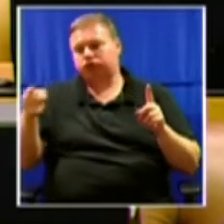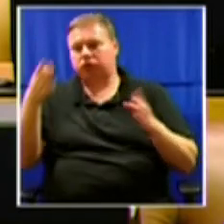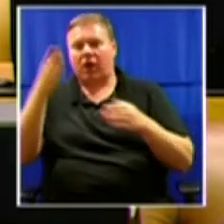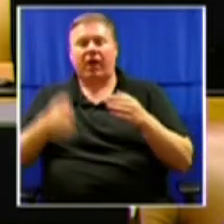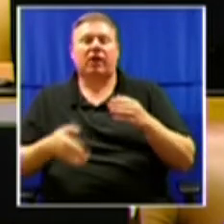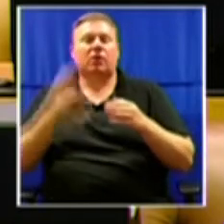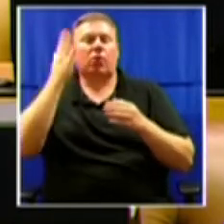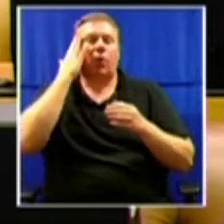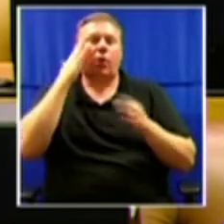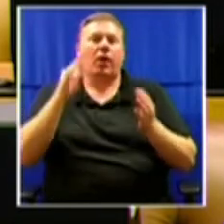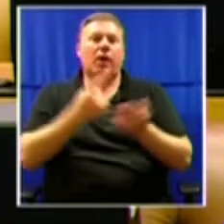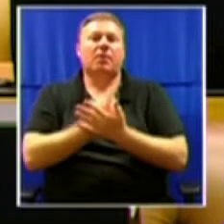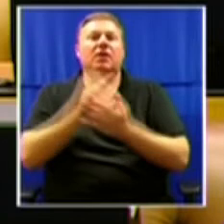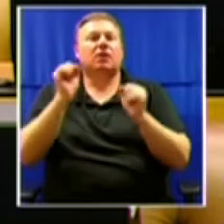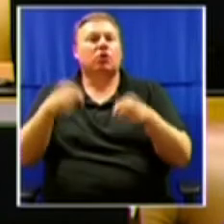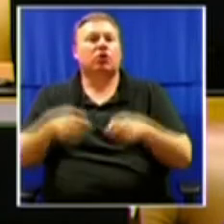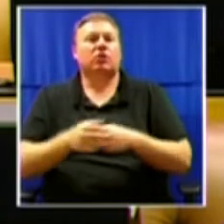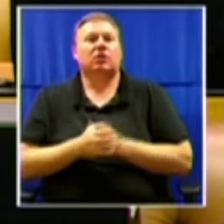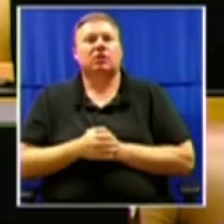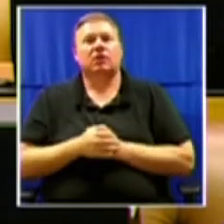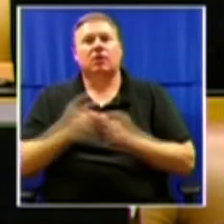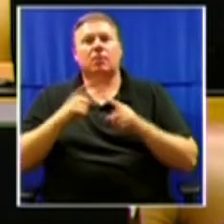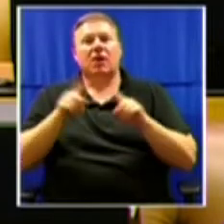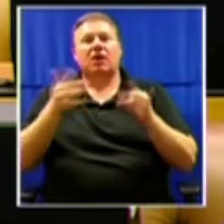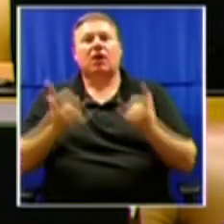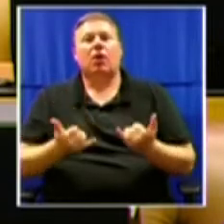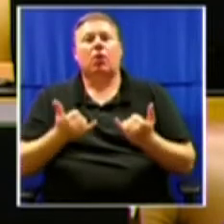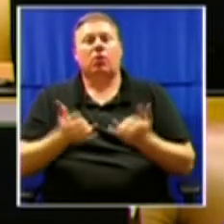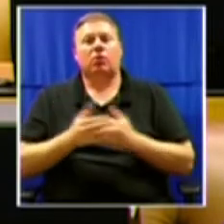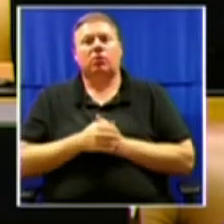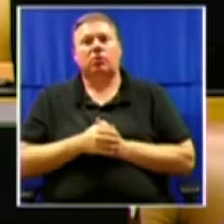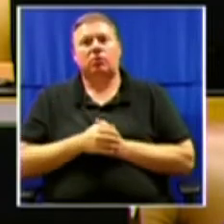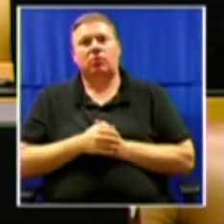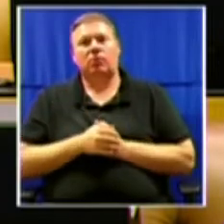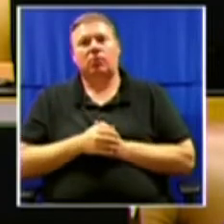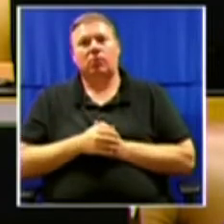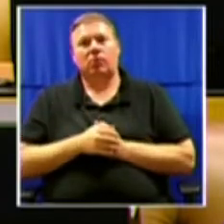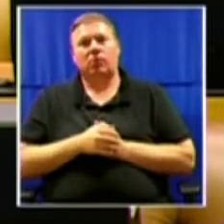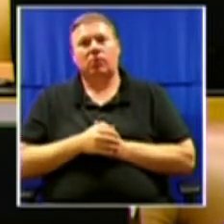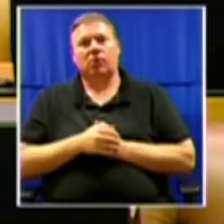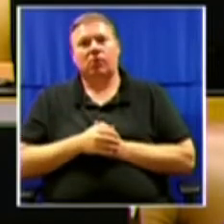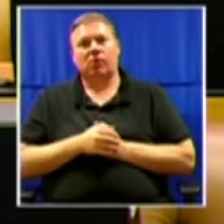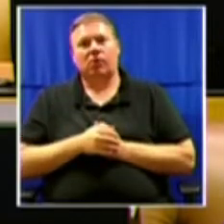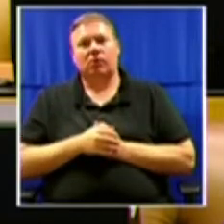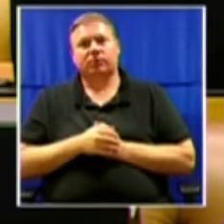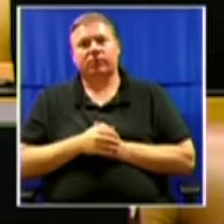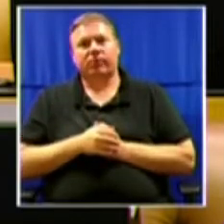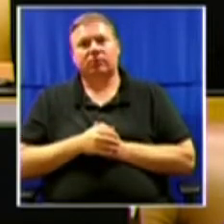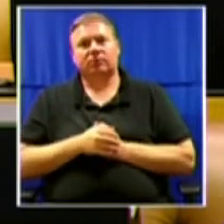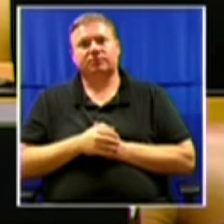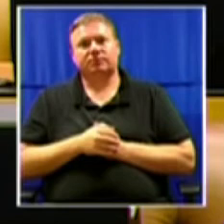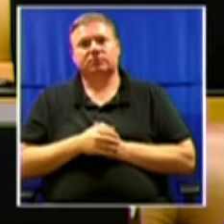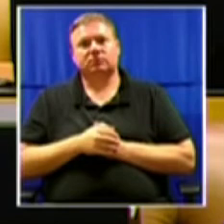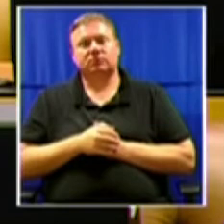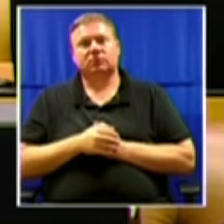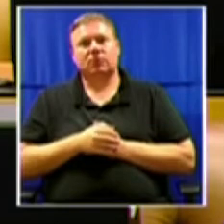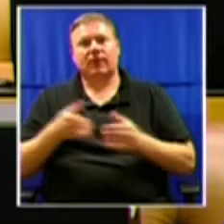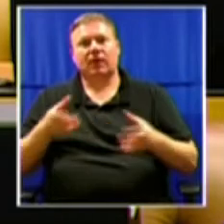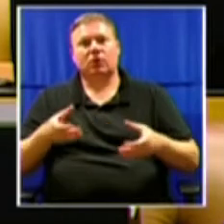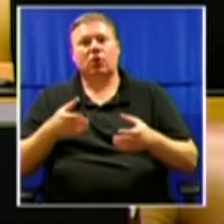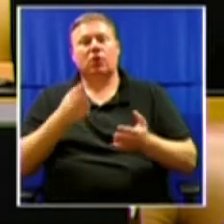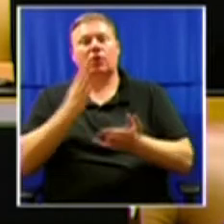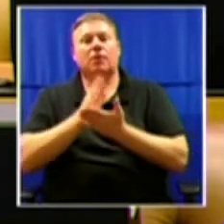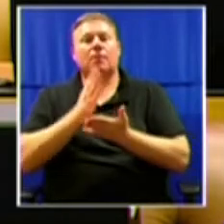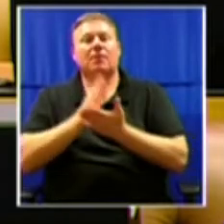we agree with that. But at the present moment that we are there, dockets are supposed to be having